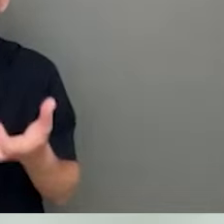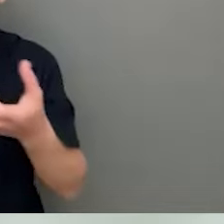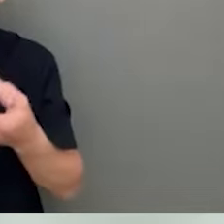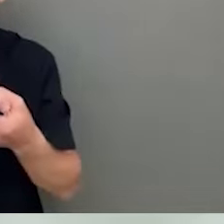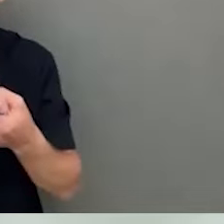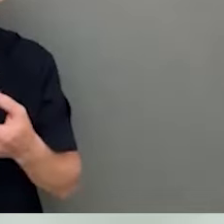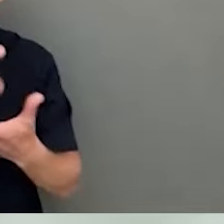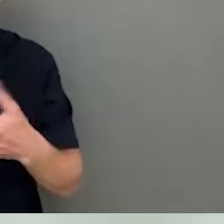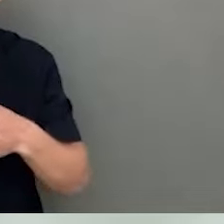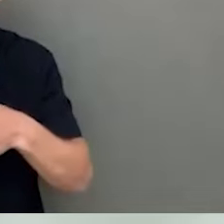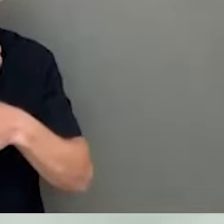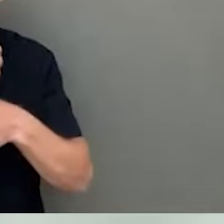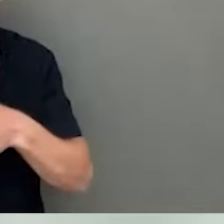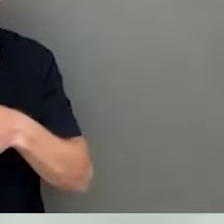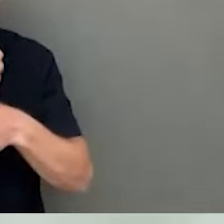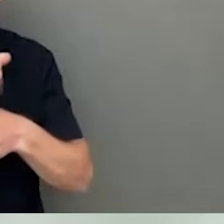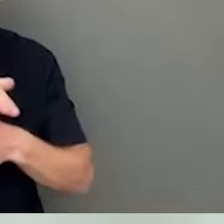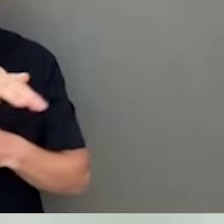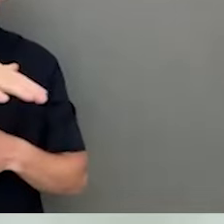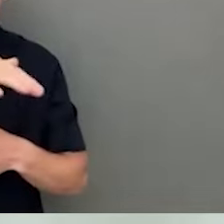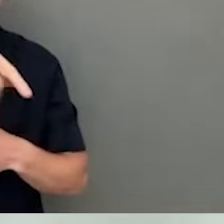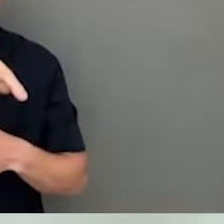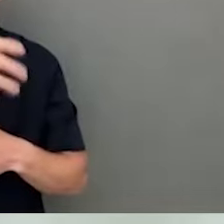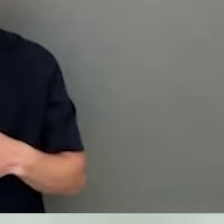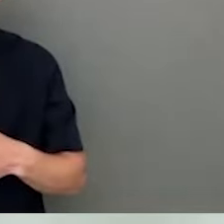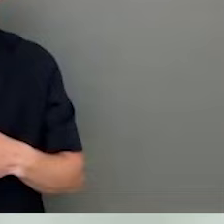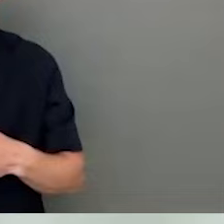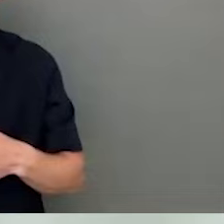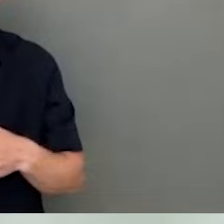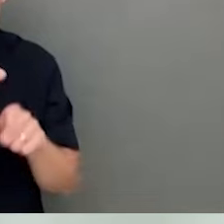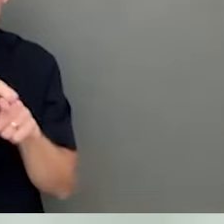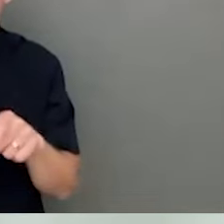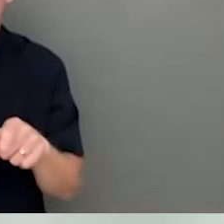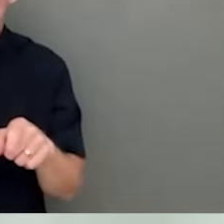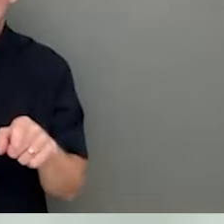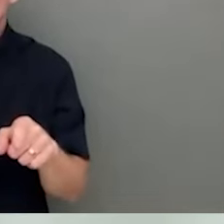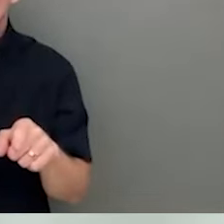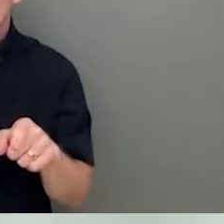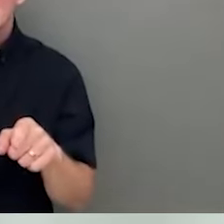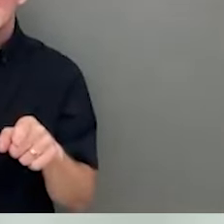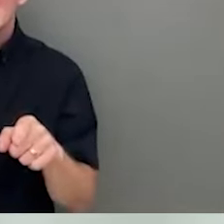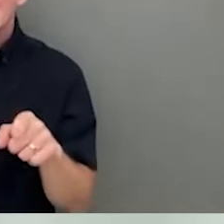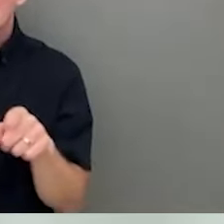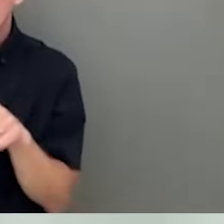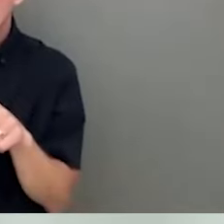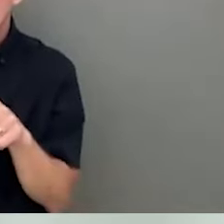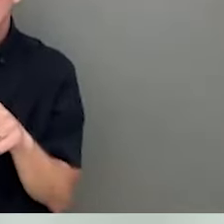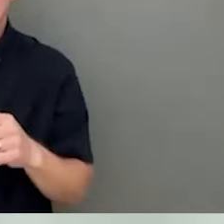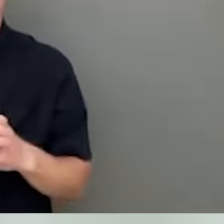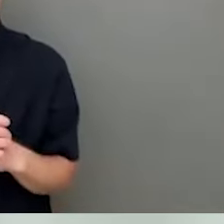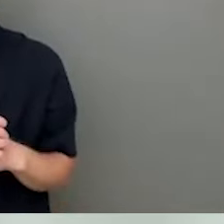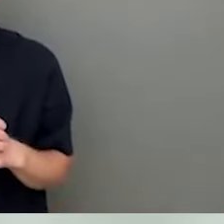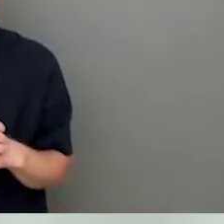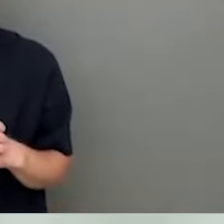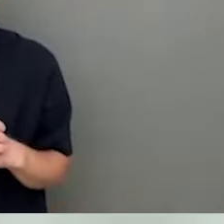countries. So I think, yeah, the first point is to highlight these. I mean, experience would suggest these funds are part of the